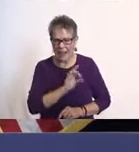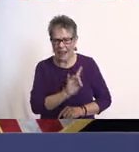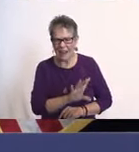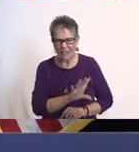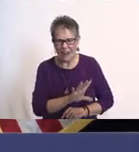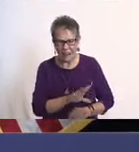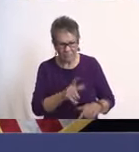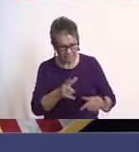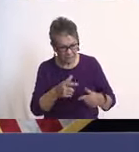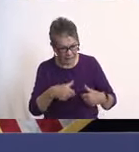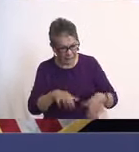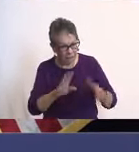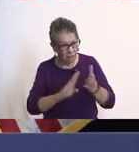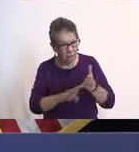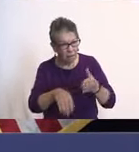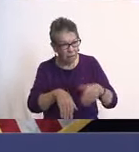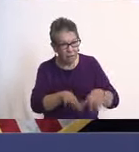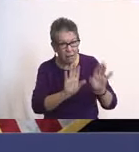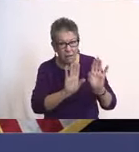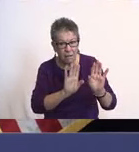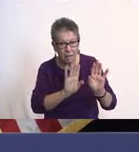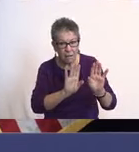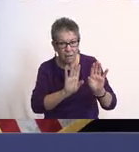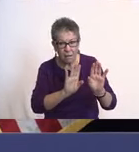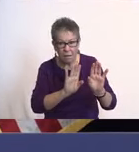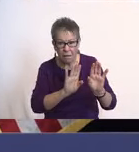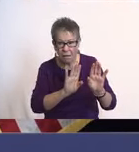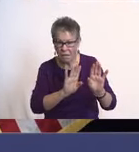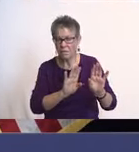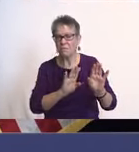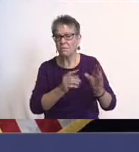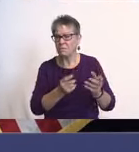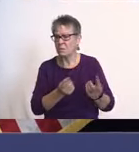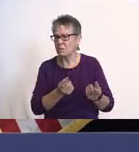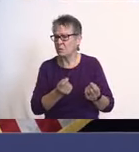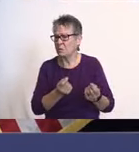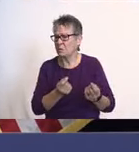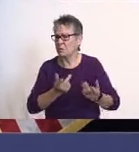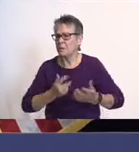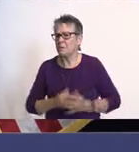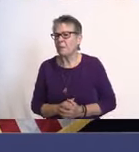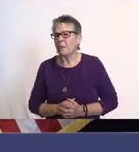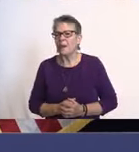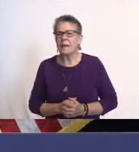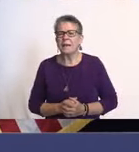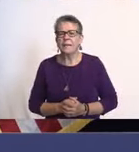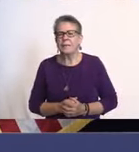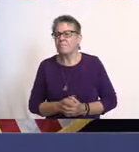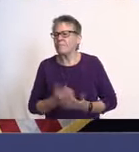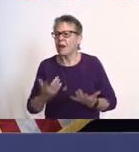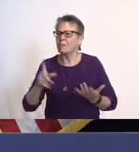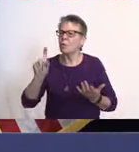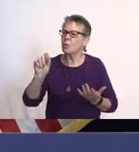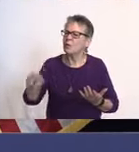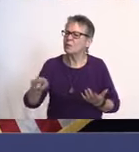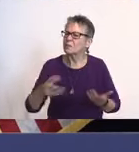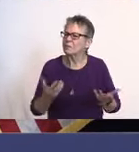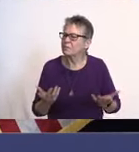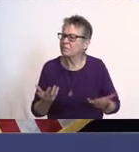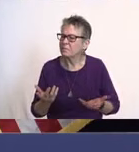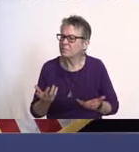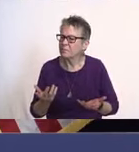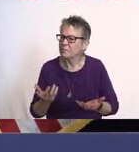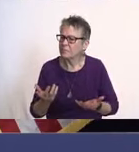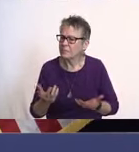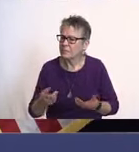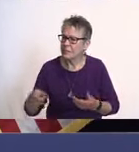out what exactly you're going to do. What metrics will you use in order to decide whether or not you declare a new